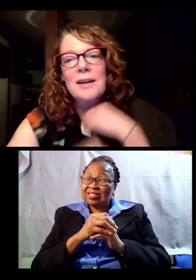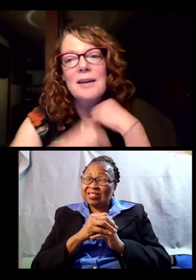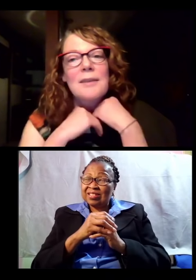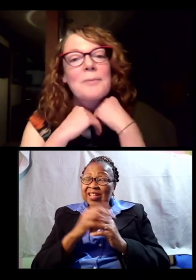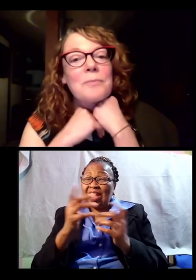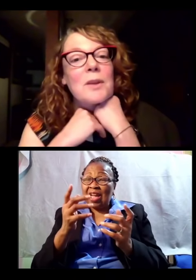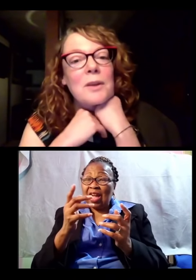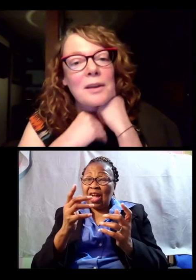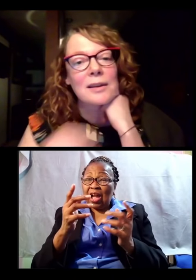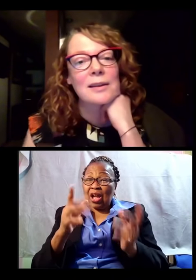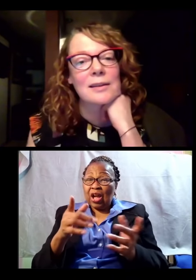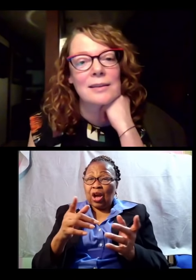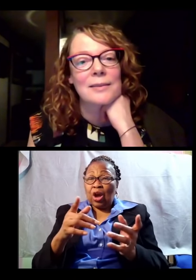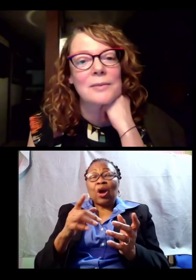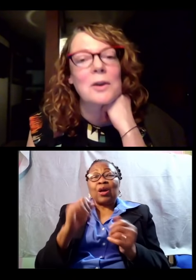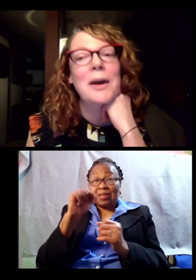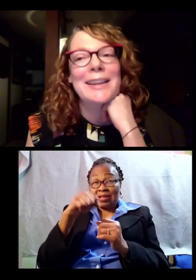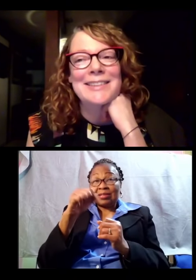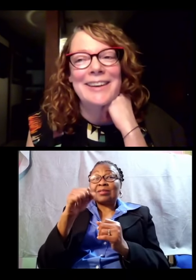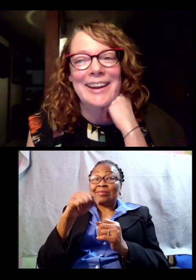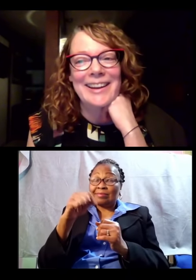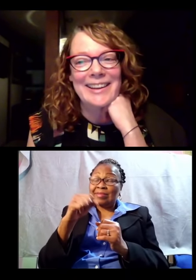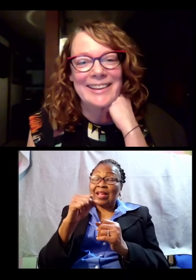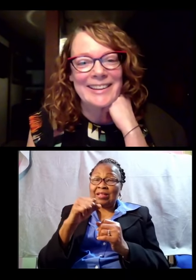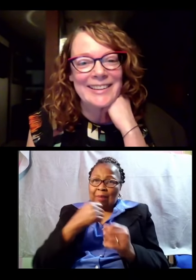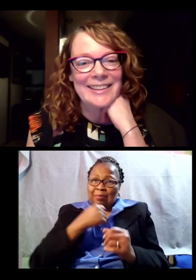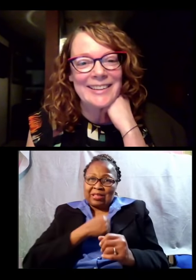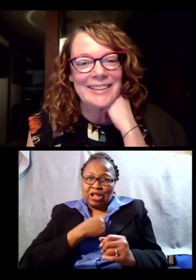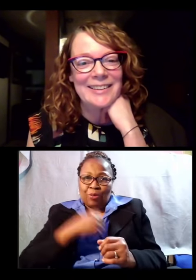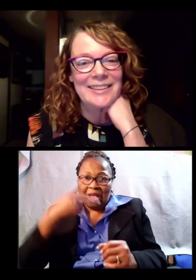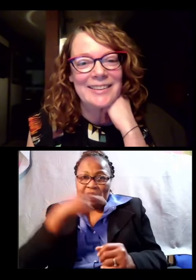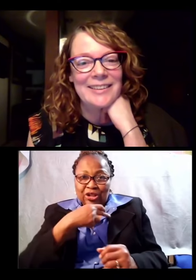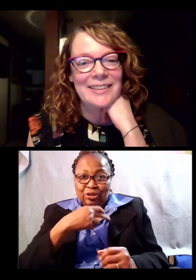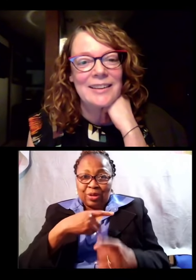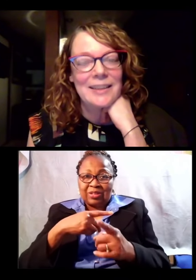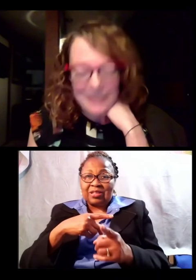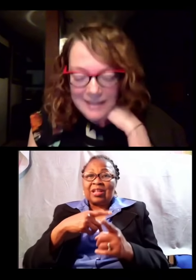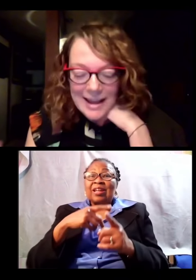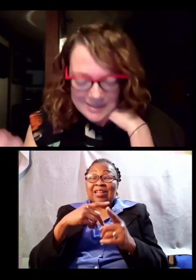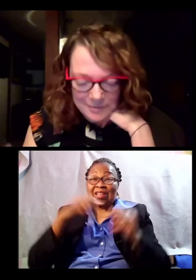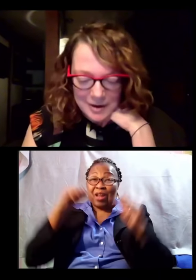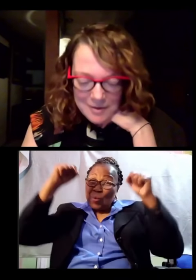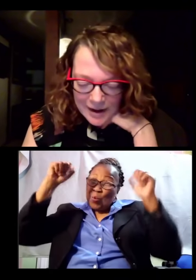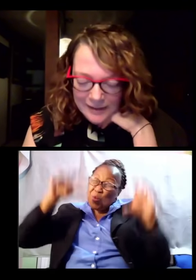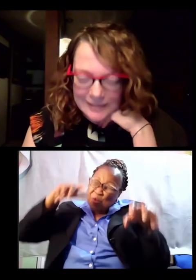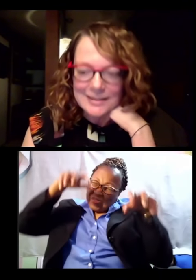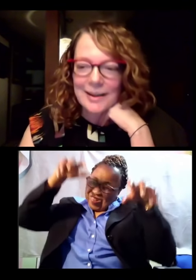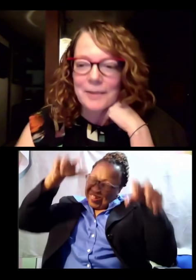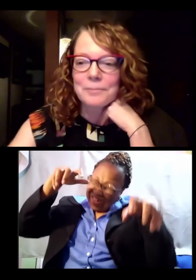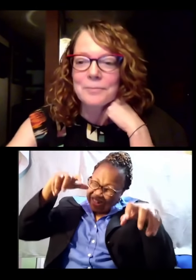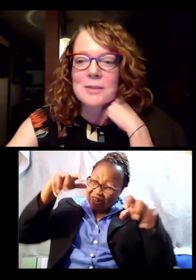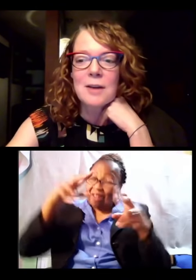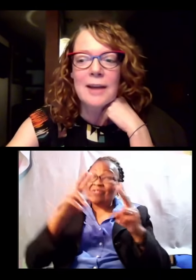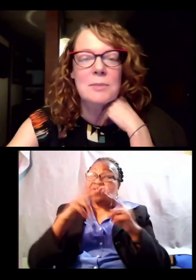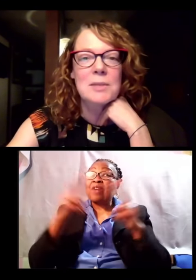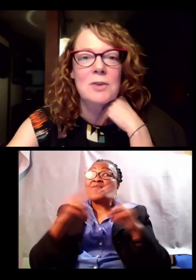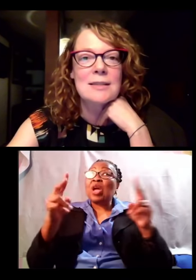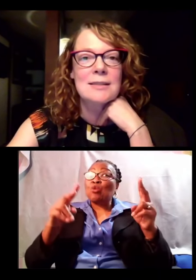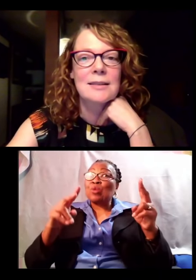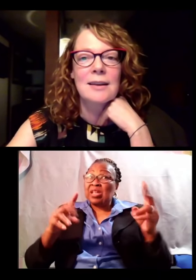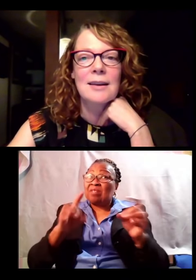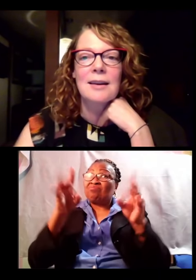I've... Violent, yes. Go ahead, sorry. Werewolves are violent. Yes, very violent. Do not